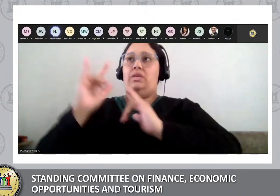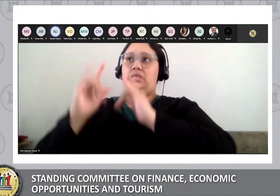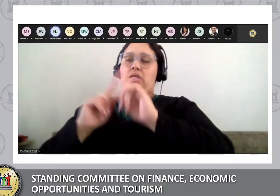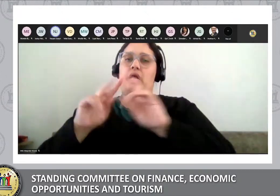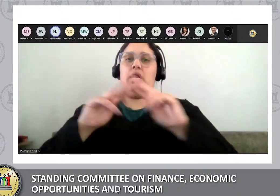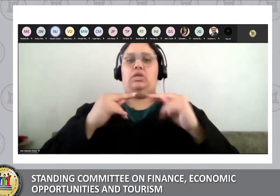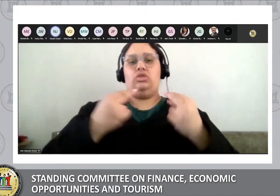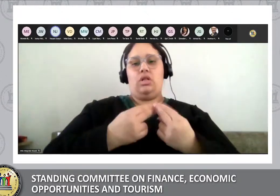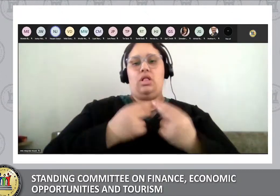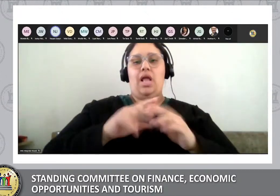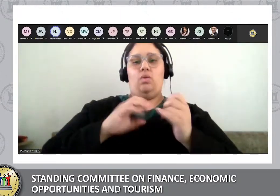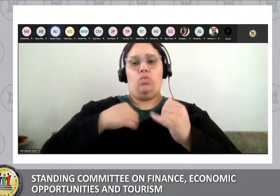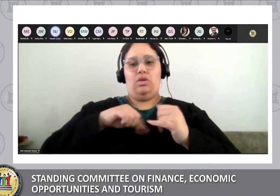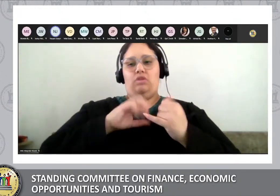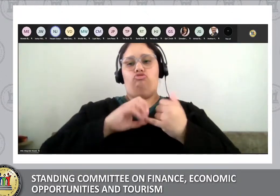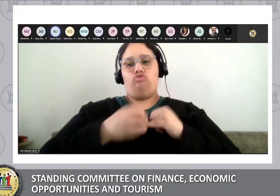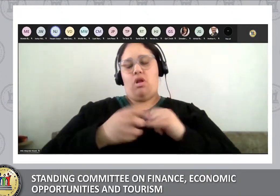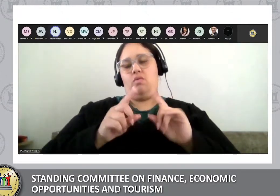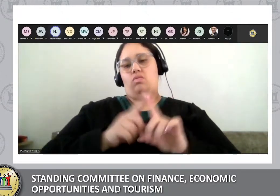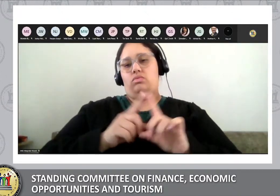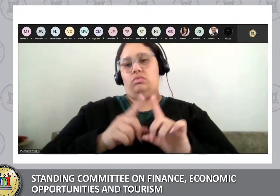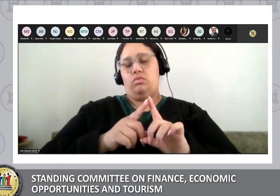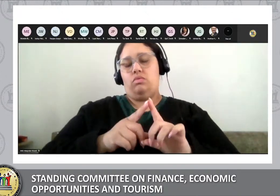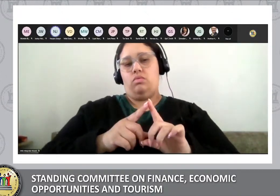national, and try to